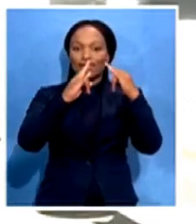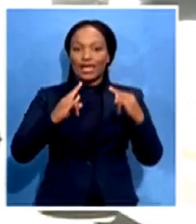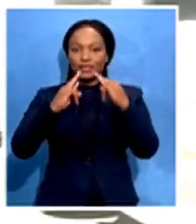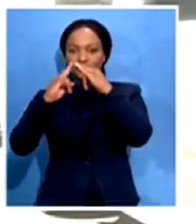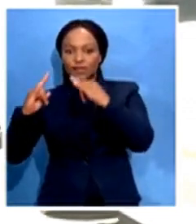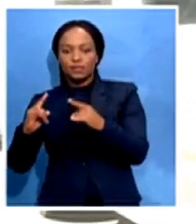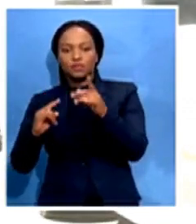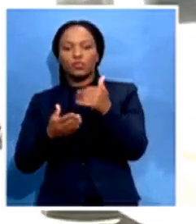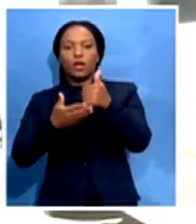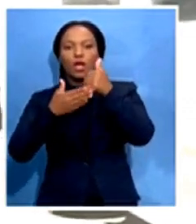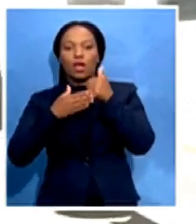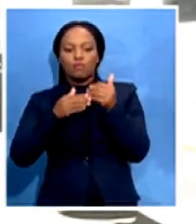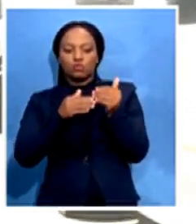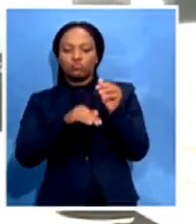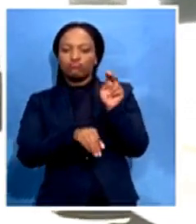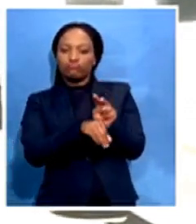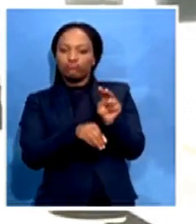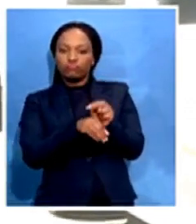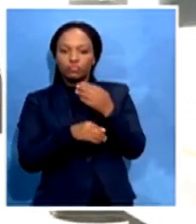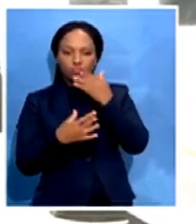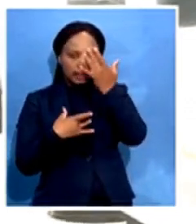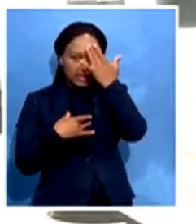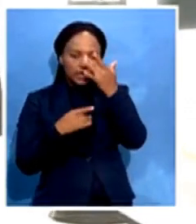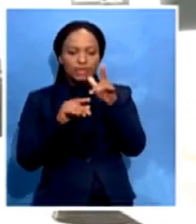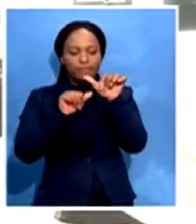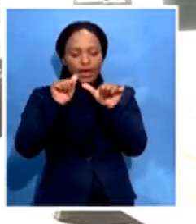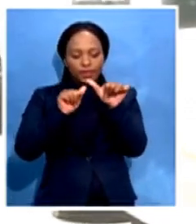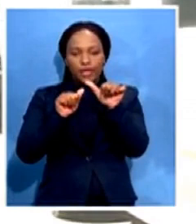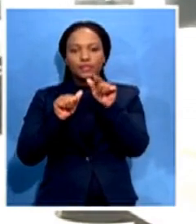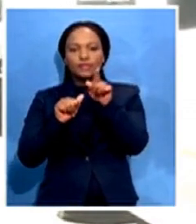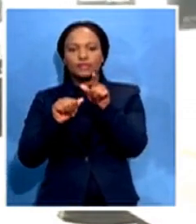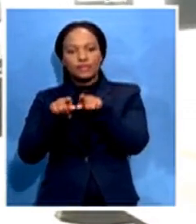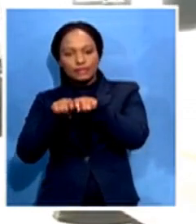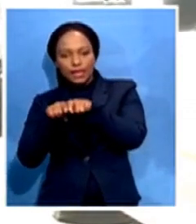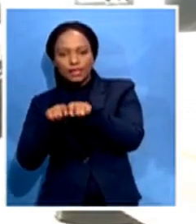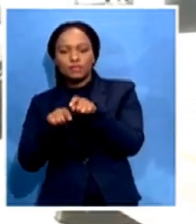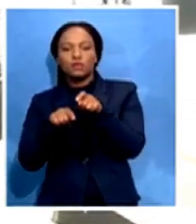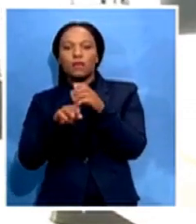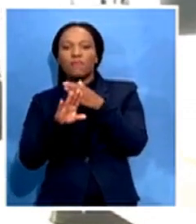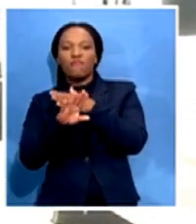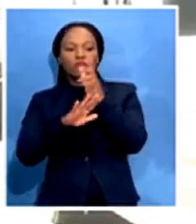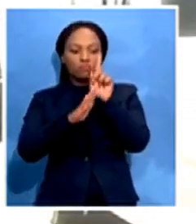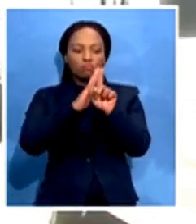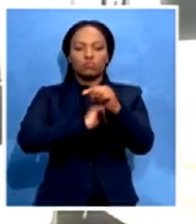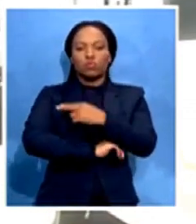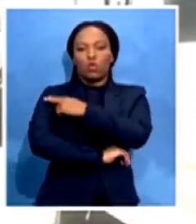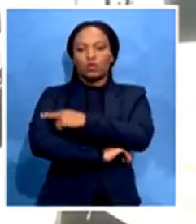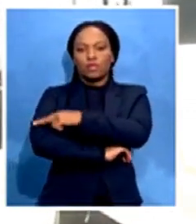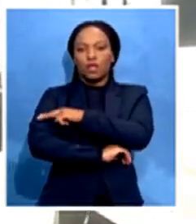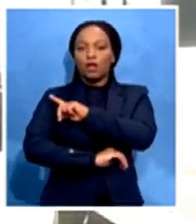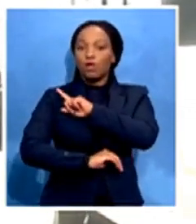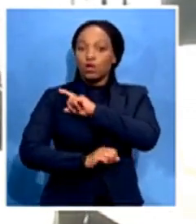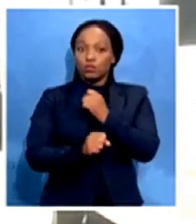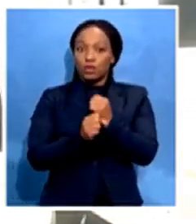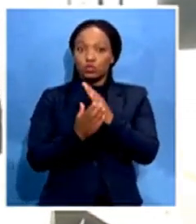them prior to them entering into the hospital to keep the other patients safe. So it has been working very, very well. We have a team